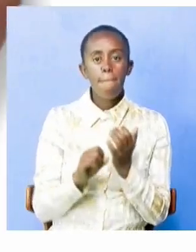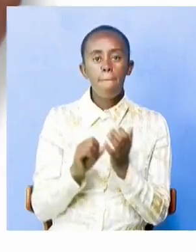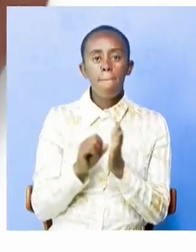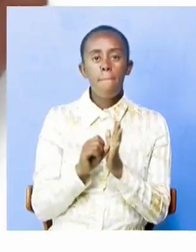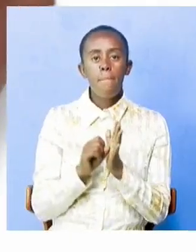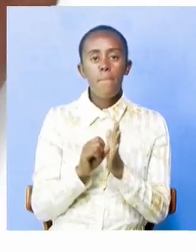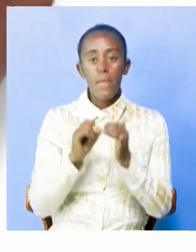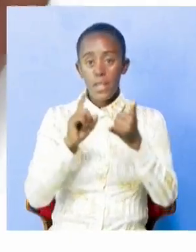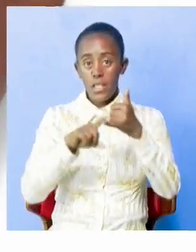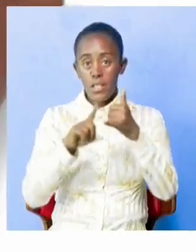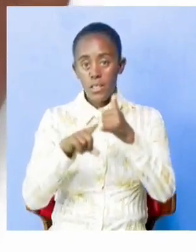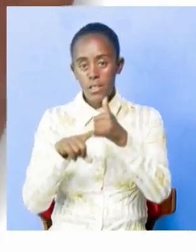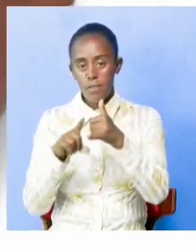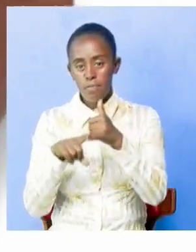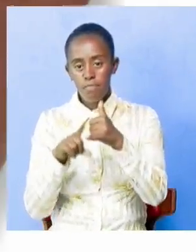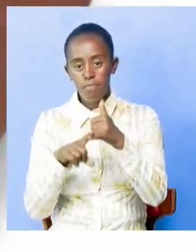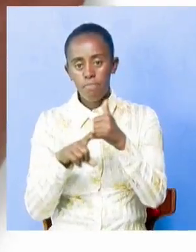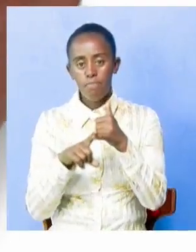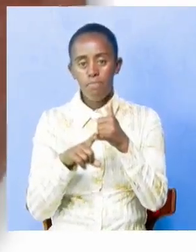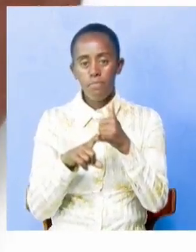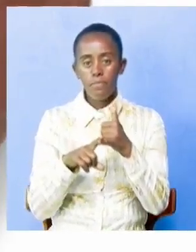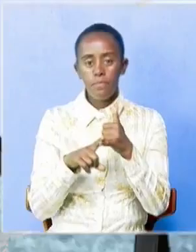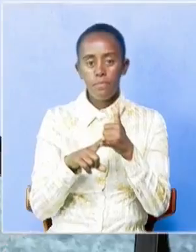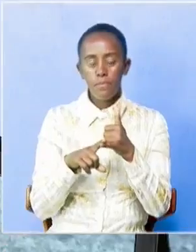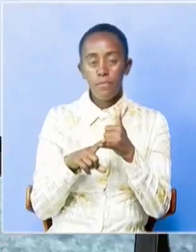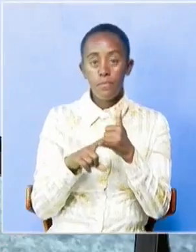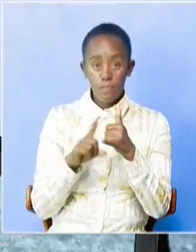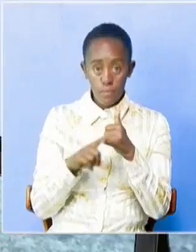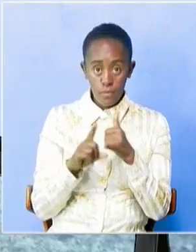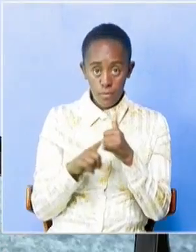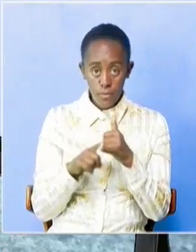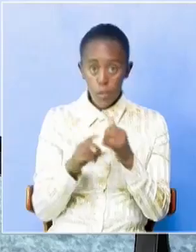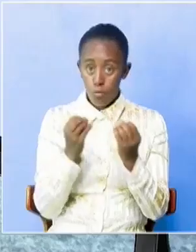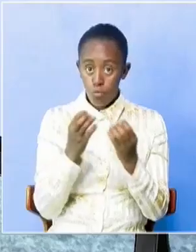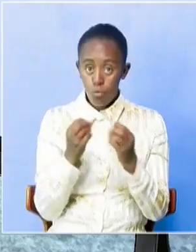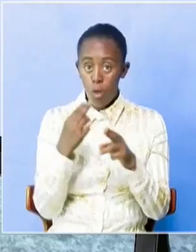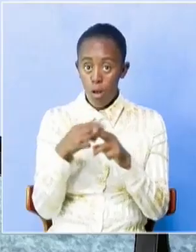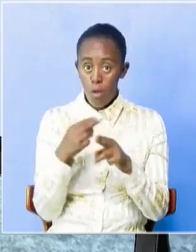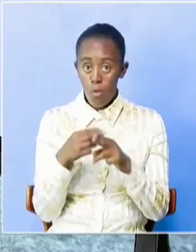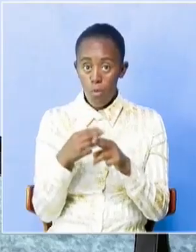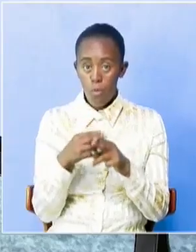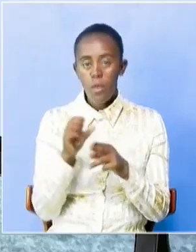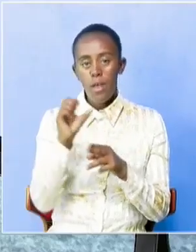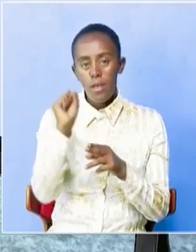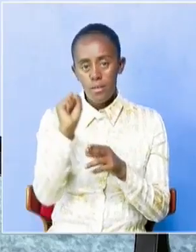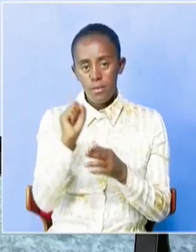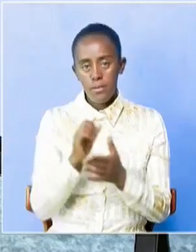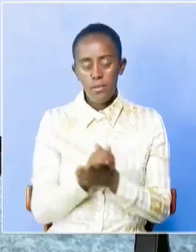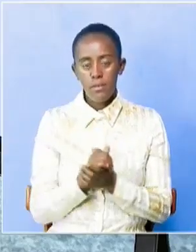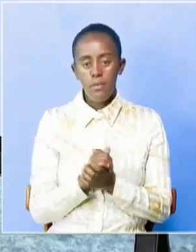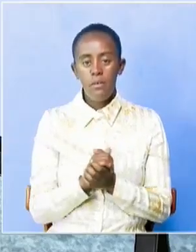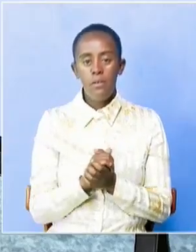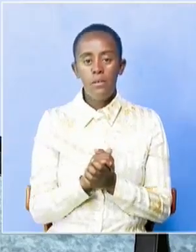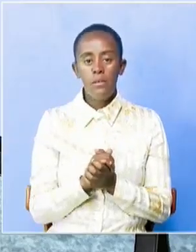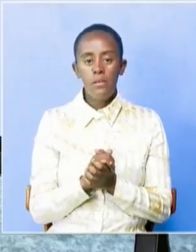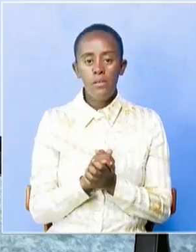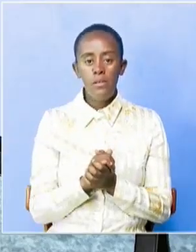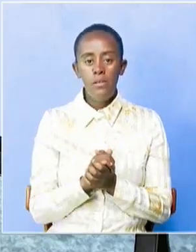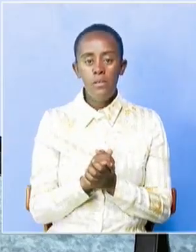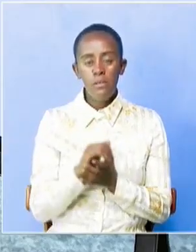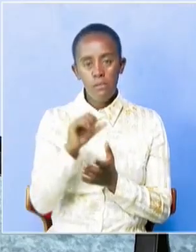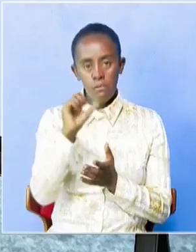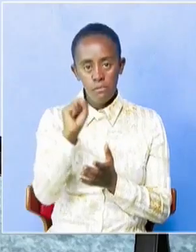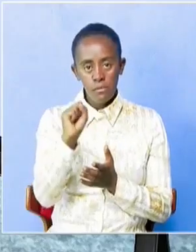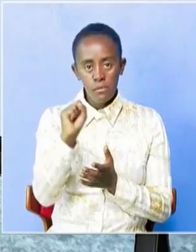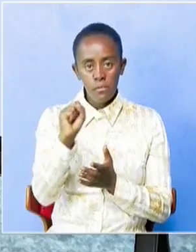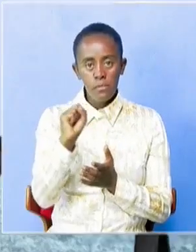the ending in regular plural nouns is what? S. The ending in regular